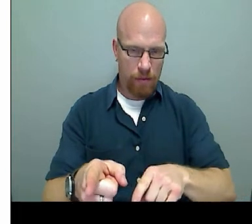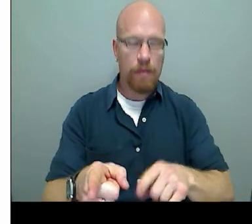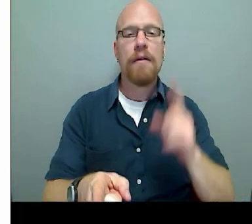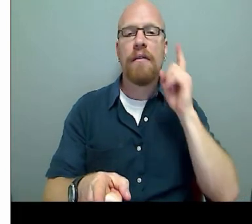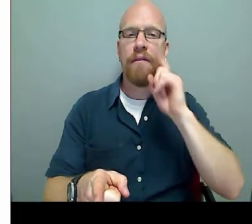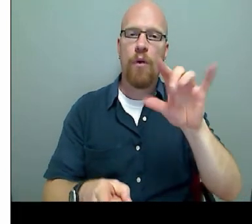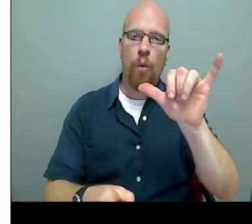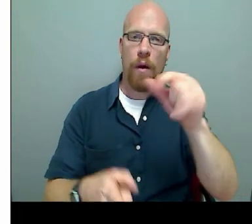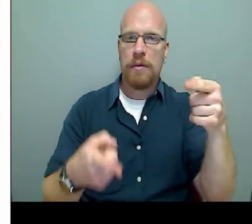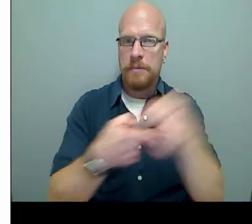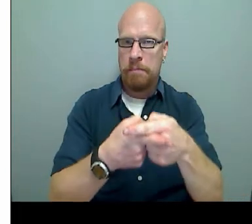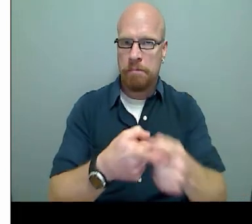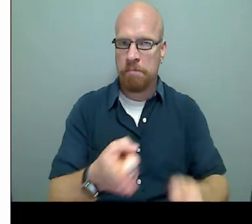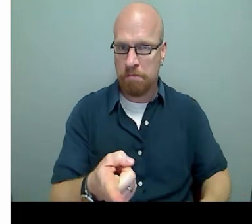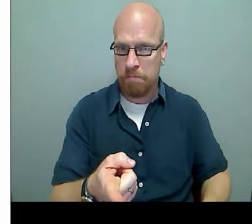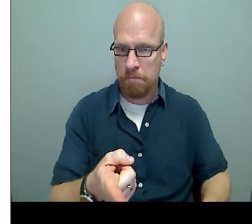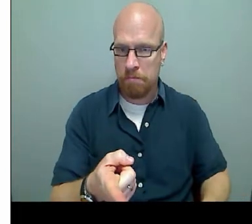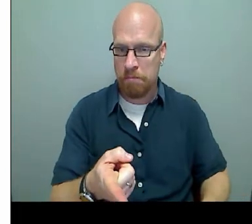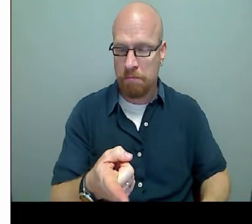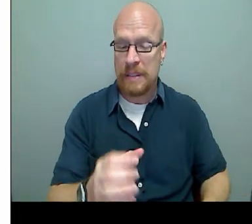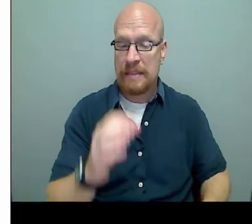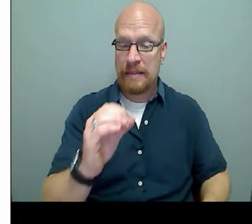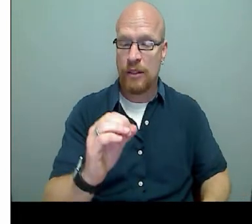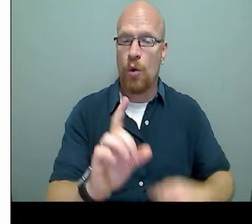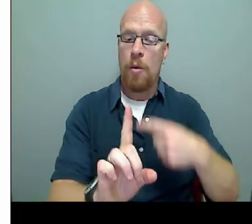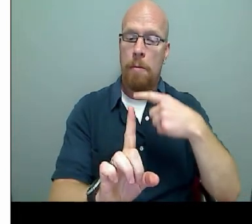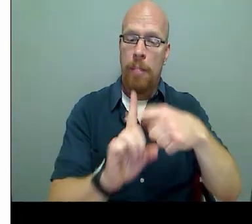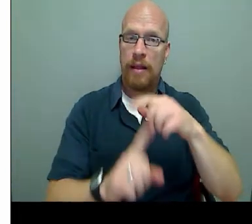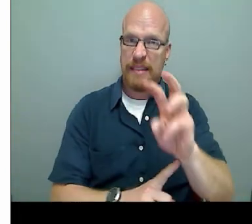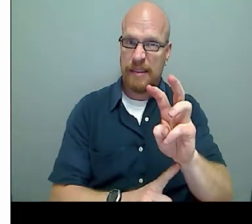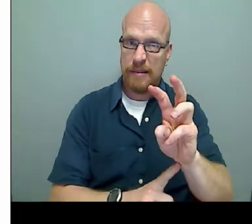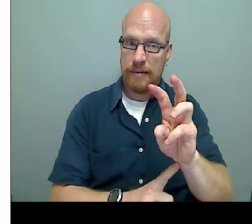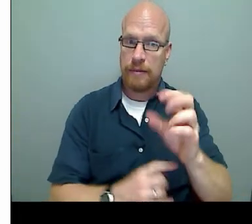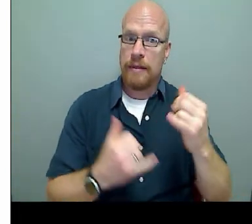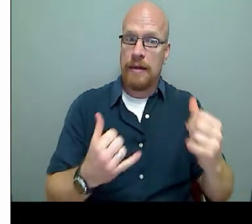abbreviated y-int. That's our y-intercept, 0,